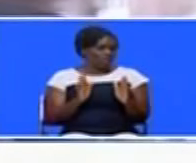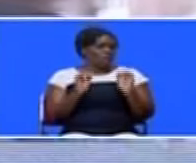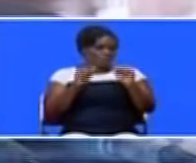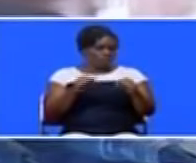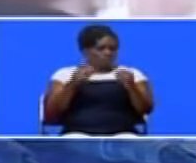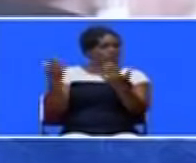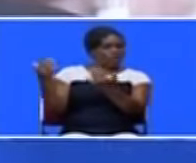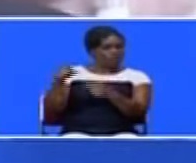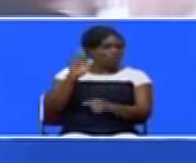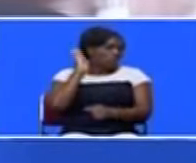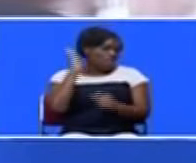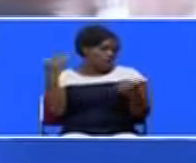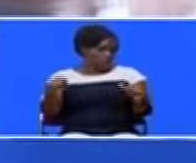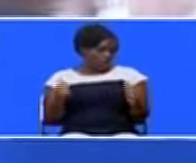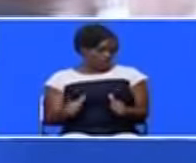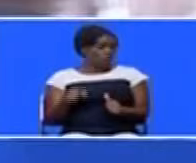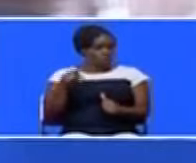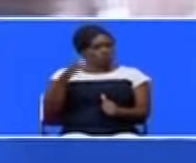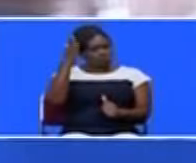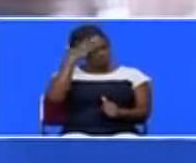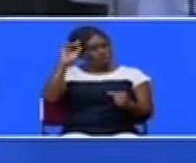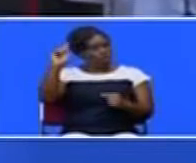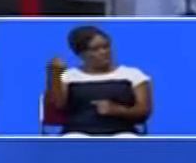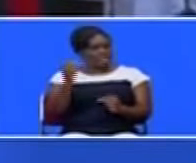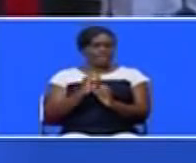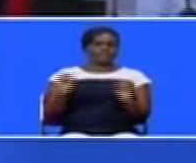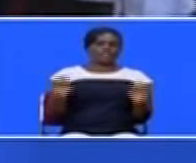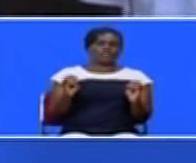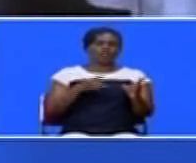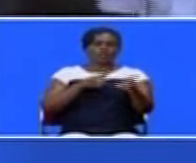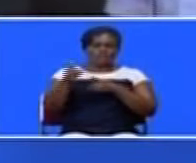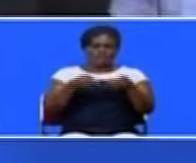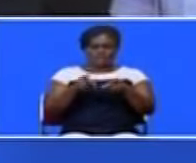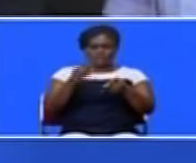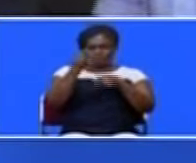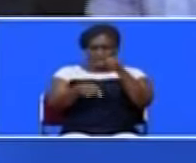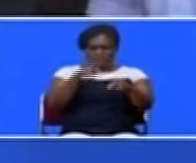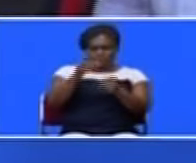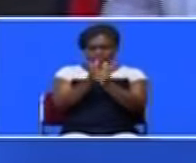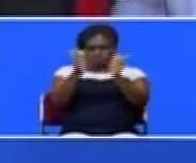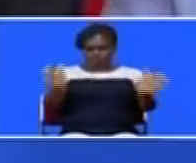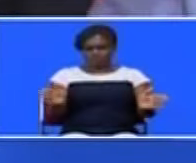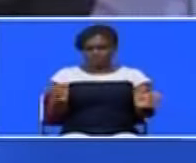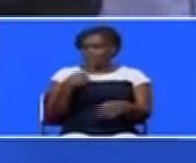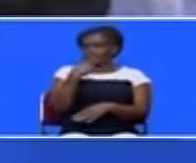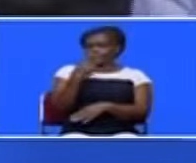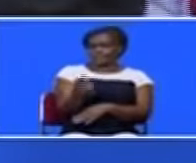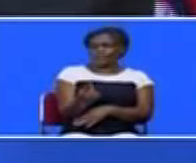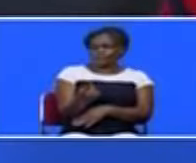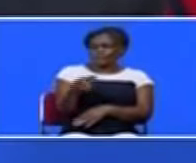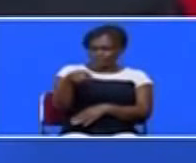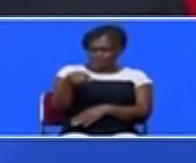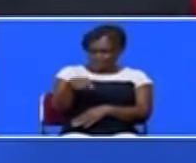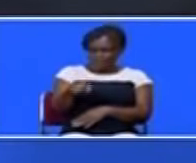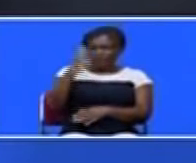And if you haven't heard them, then you don't know anything about this country. The Director of Public Prosecutions, Keriako Tobiko, says he has